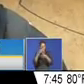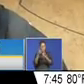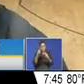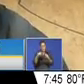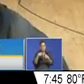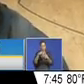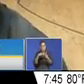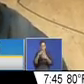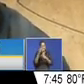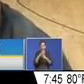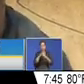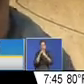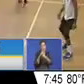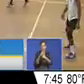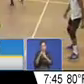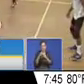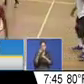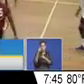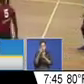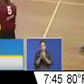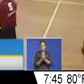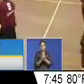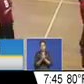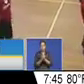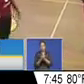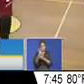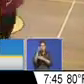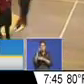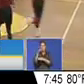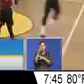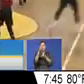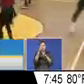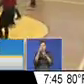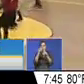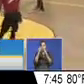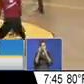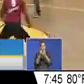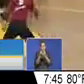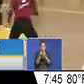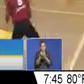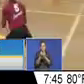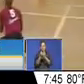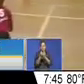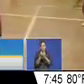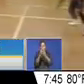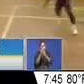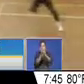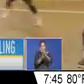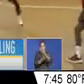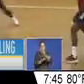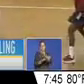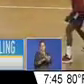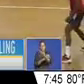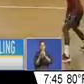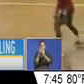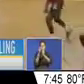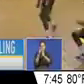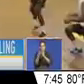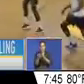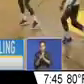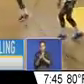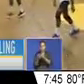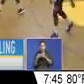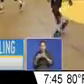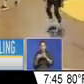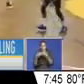or actually to come back to win. The Junior Boys National Volleyball team continuing to make strides in the Providence Volleyball Association, and their head coach